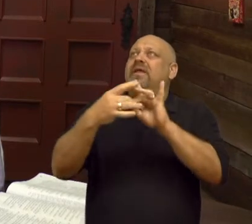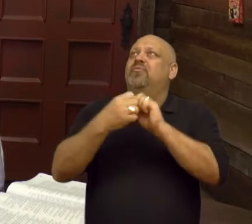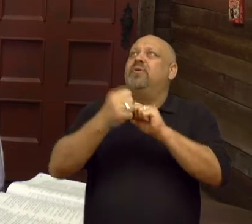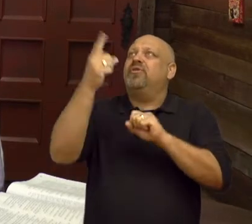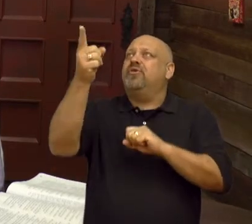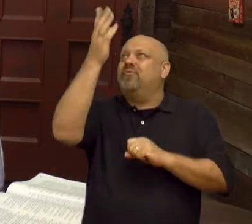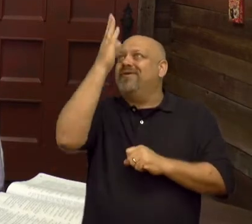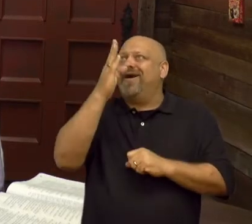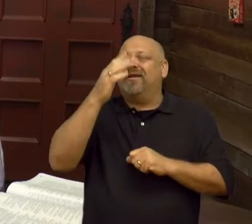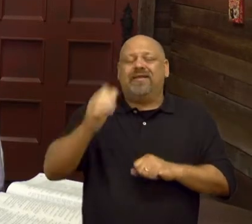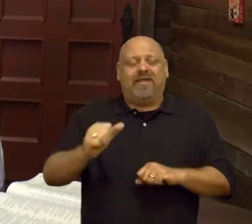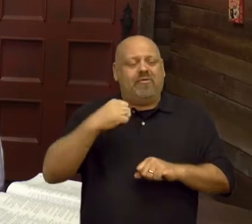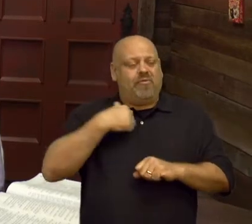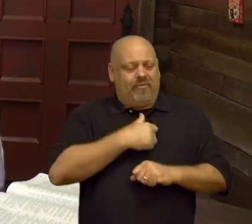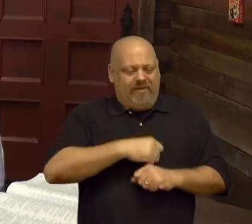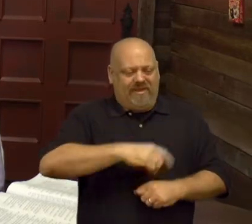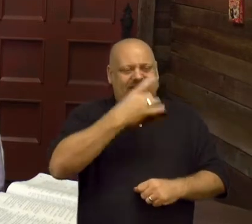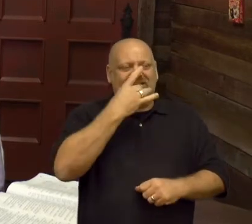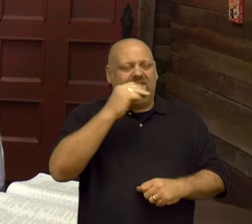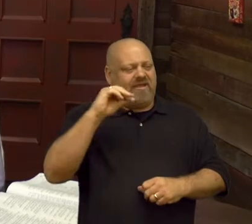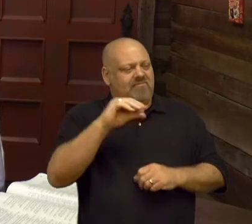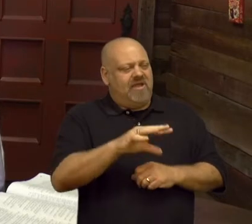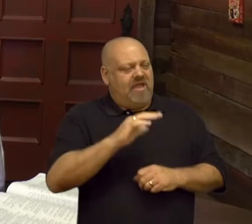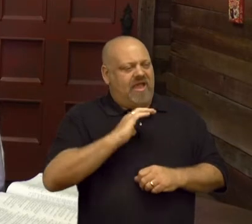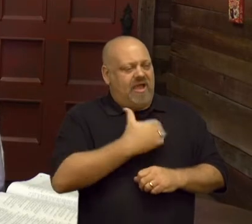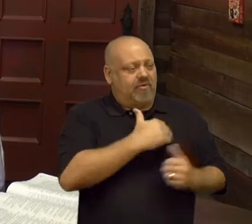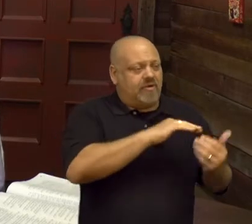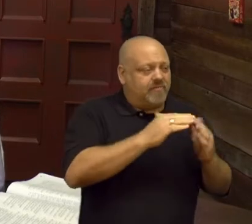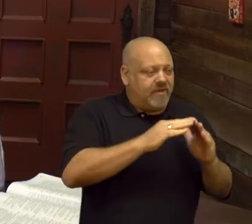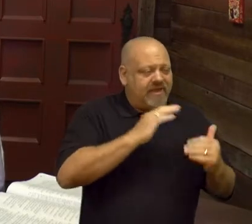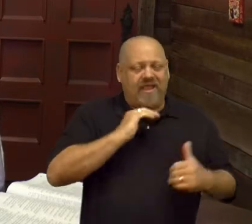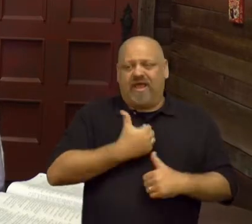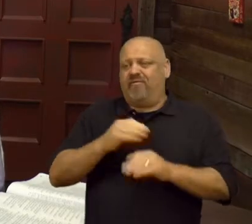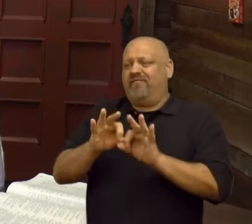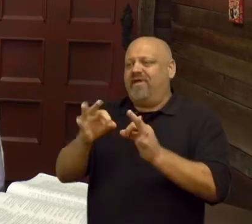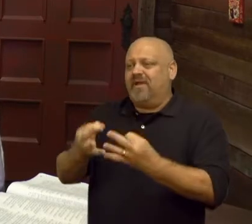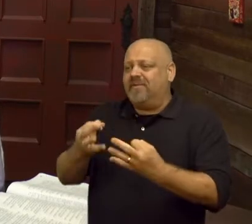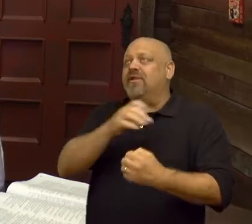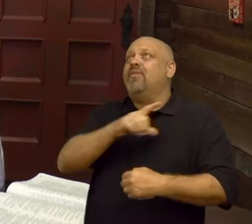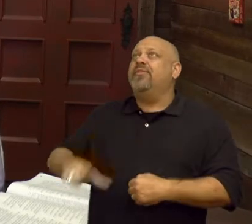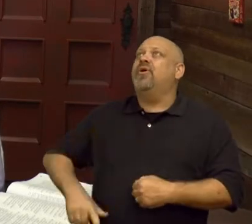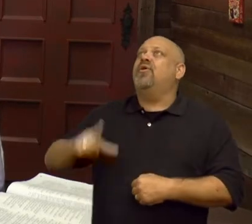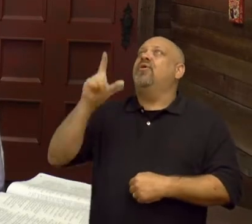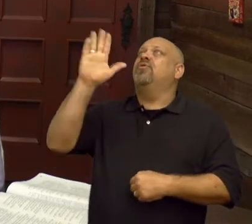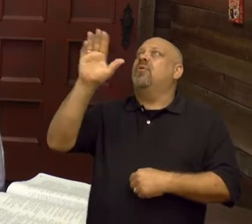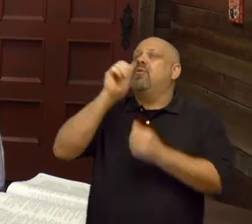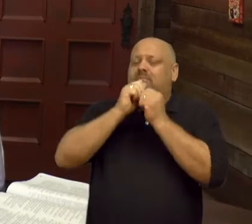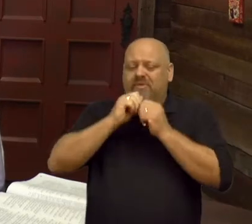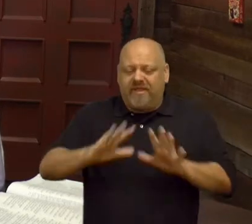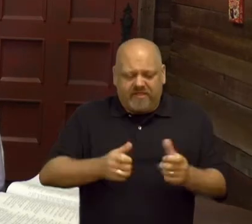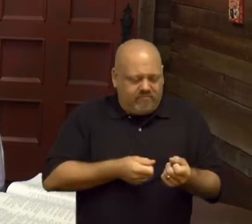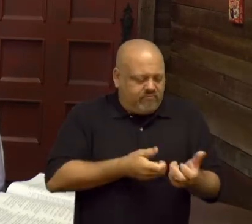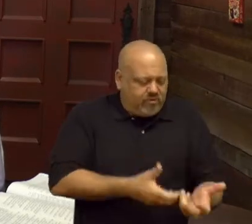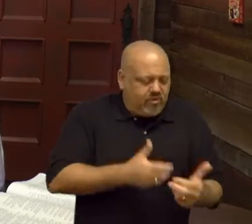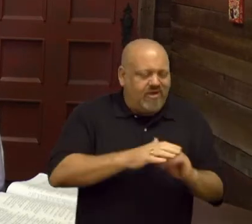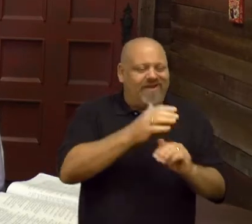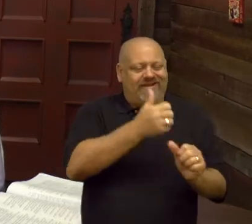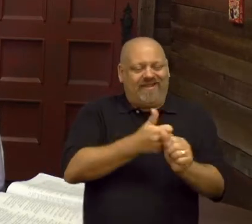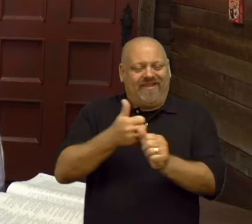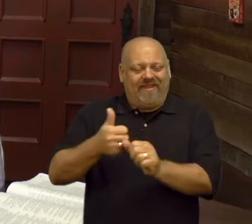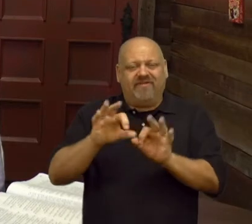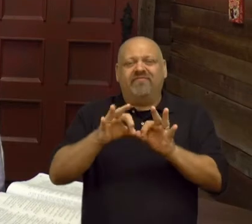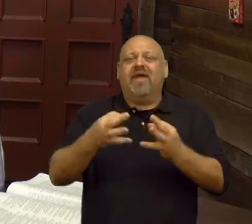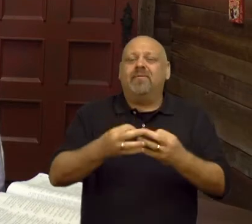in relationship with you, God. May we just be a light in our community, in our families. And Lord, may you